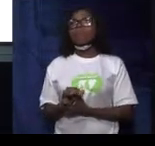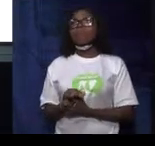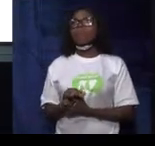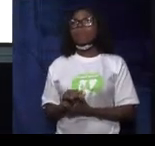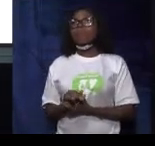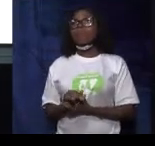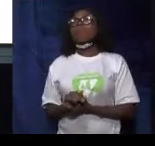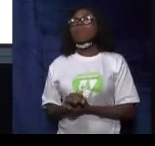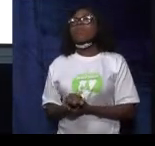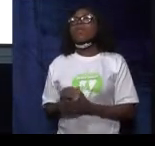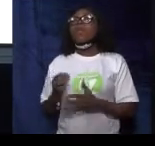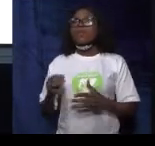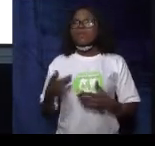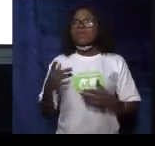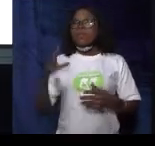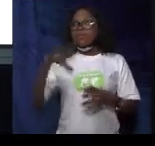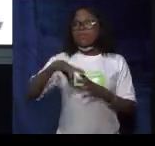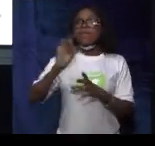Moving on.